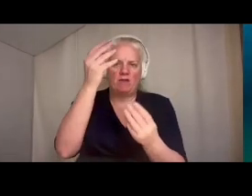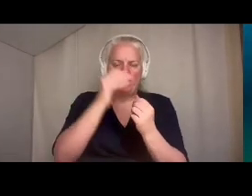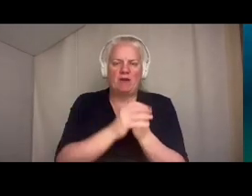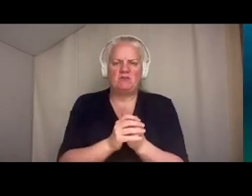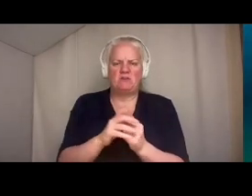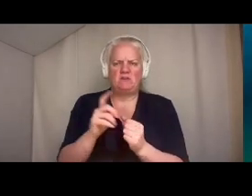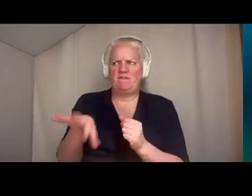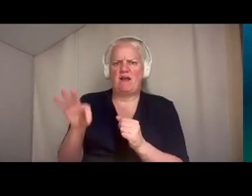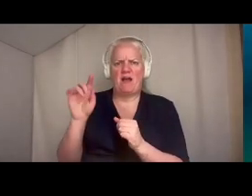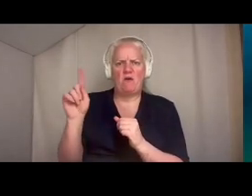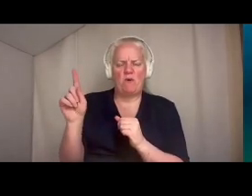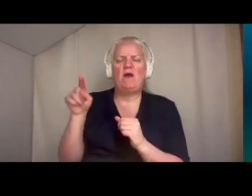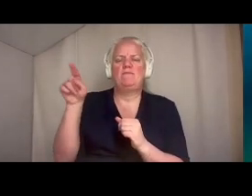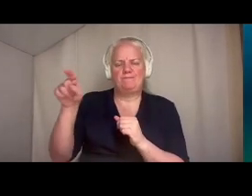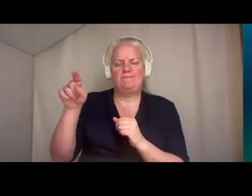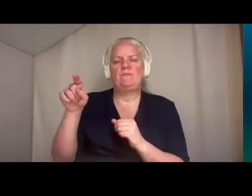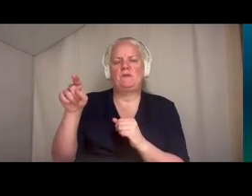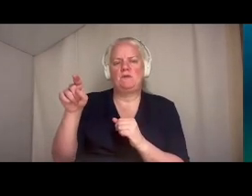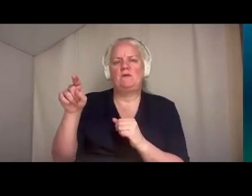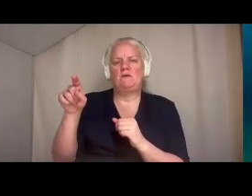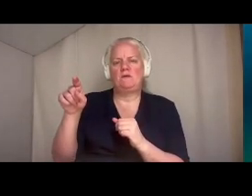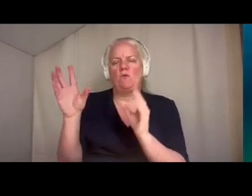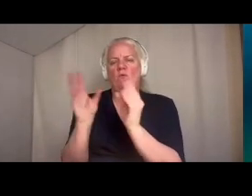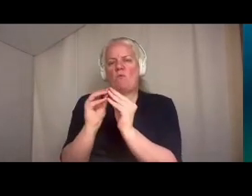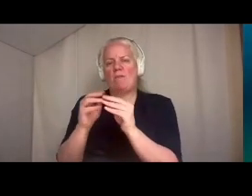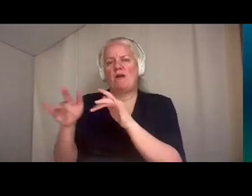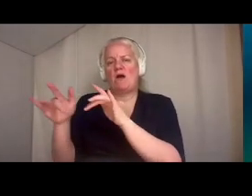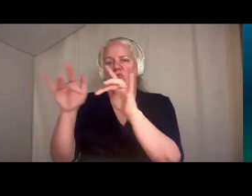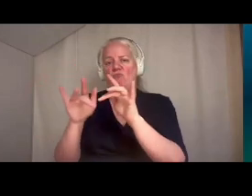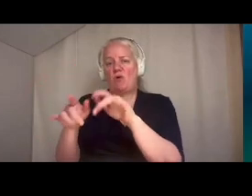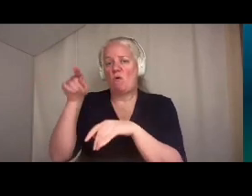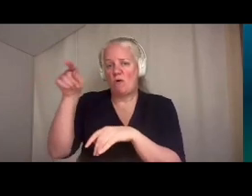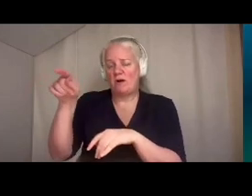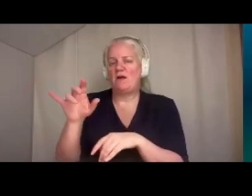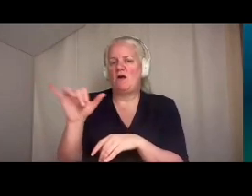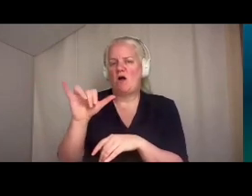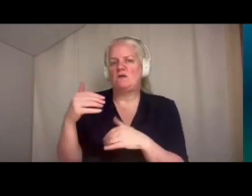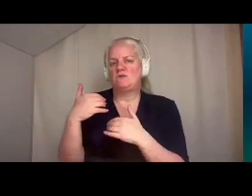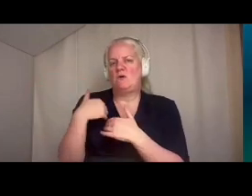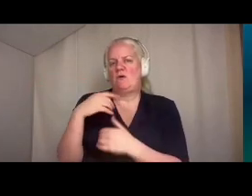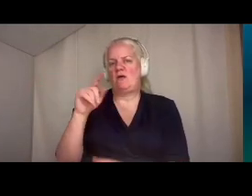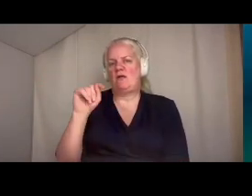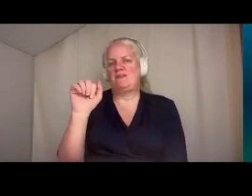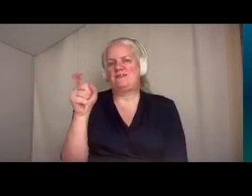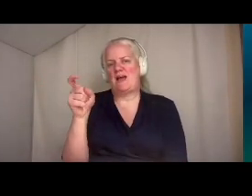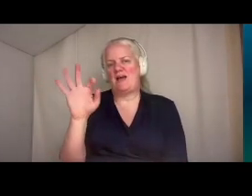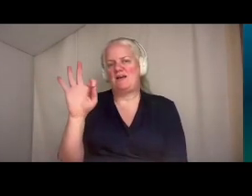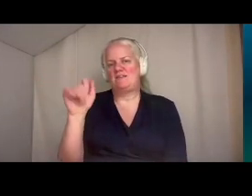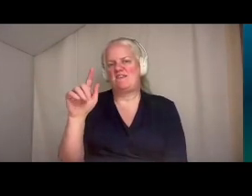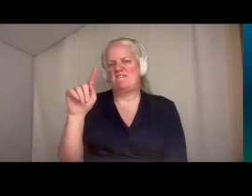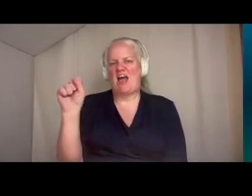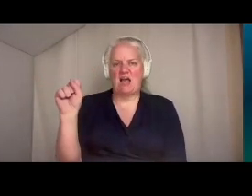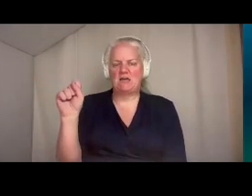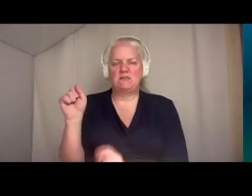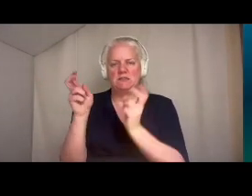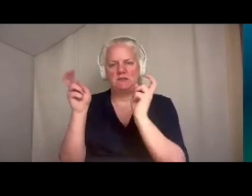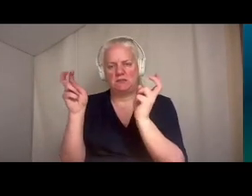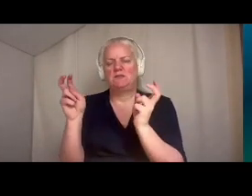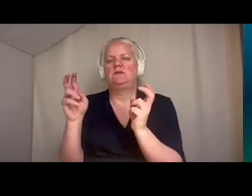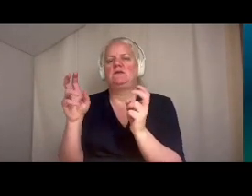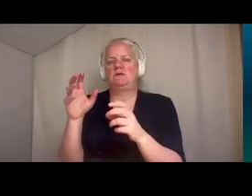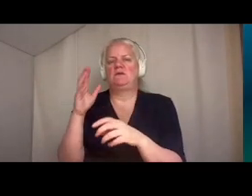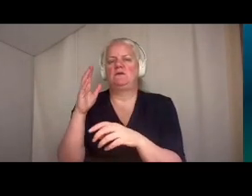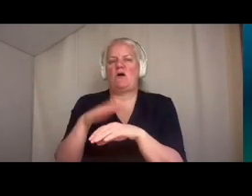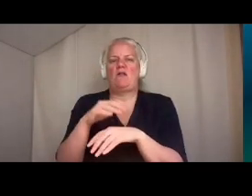it again on the webinar recording, or we will also have the tax facts on our homepage under the